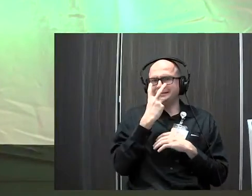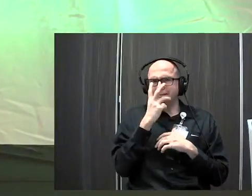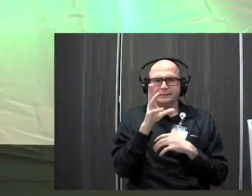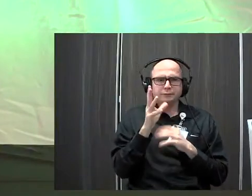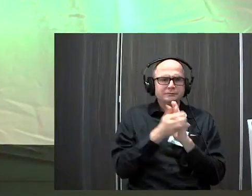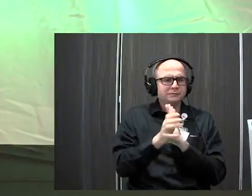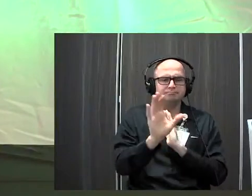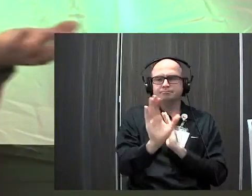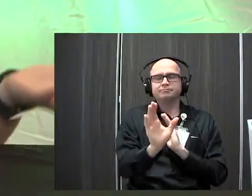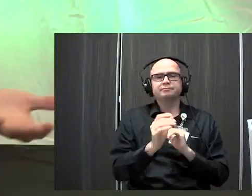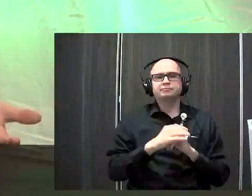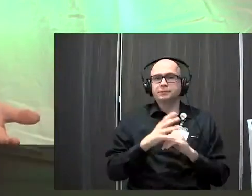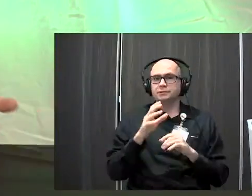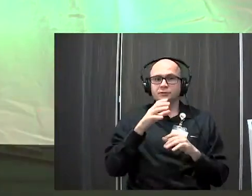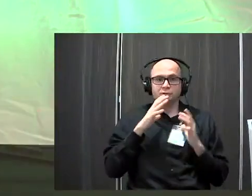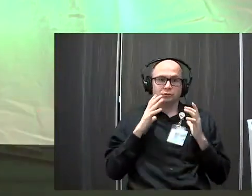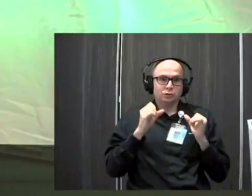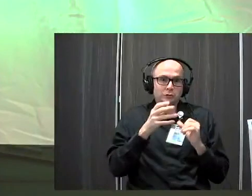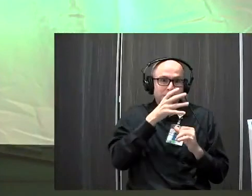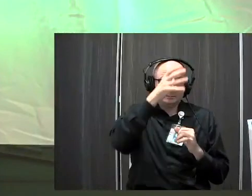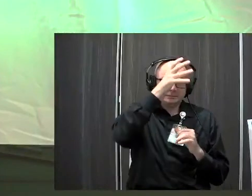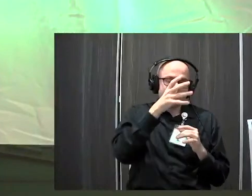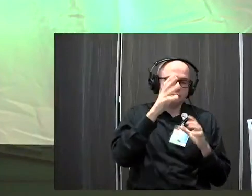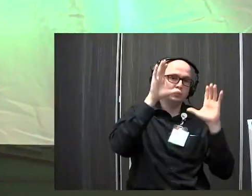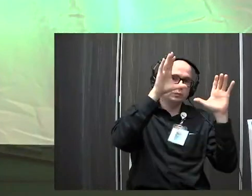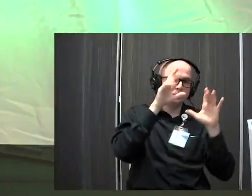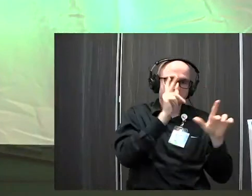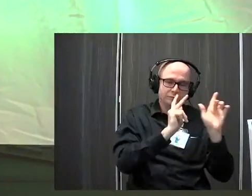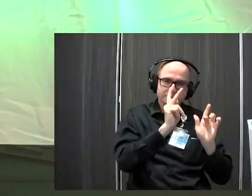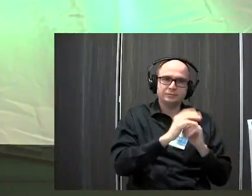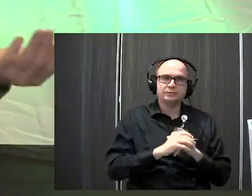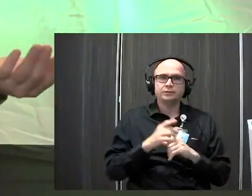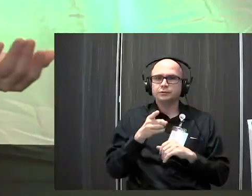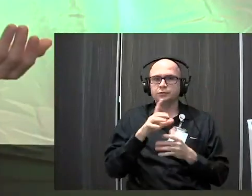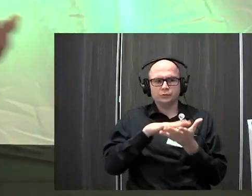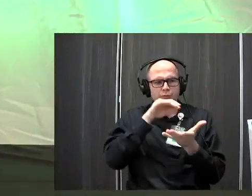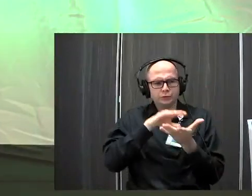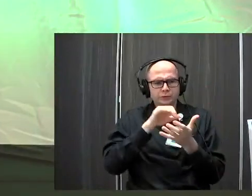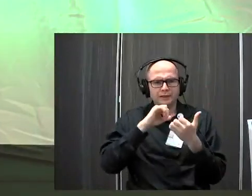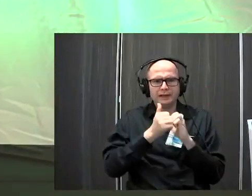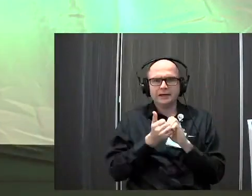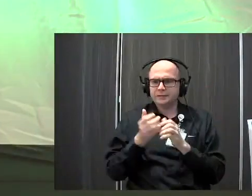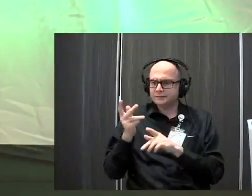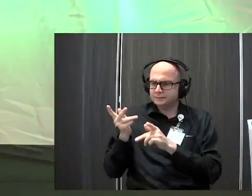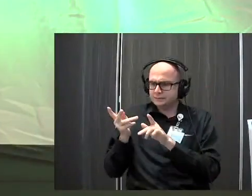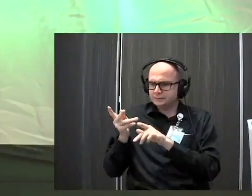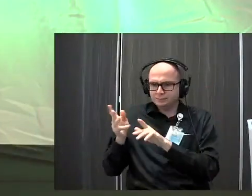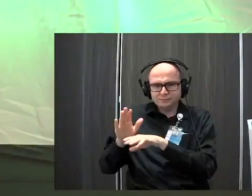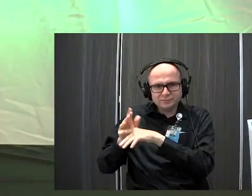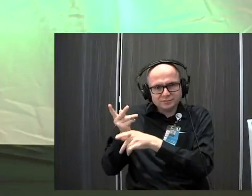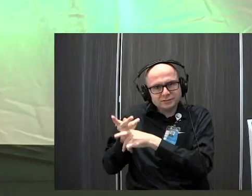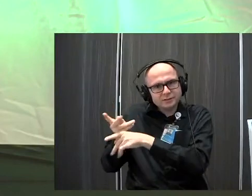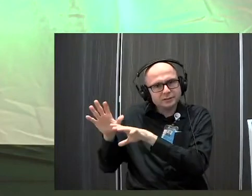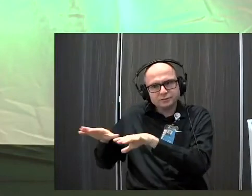so, because charge parents are just phenomenal, and you learn so much about how to care for your child and how to meet